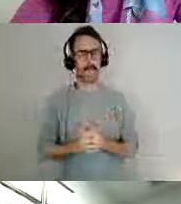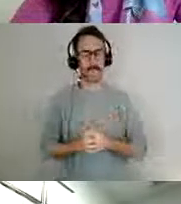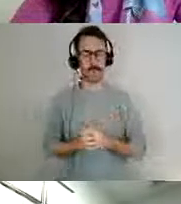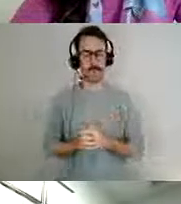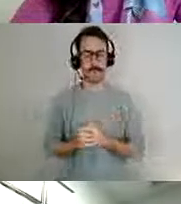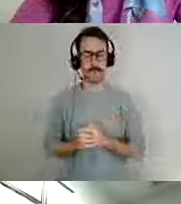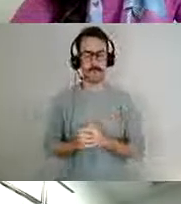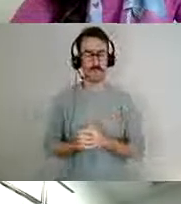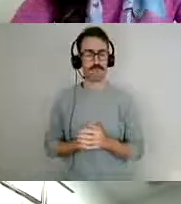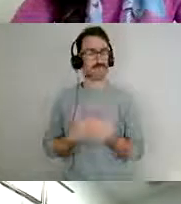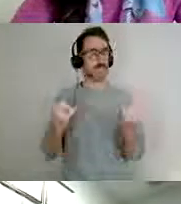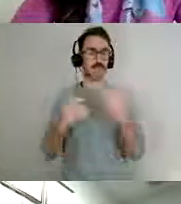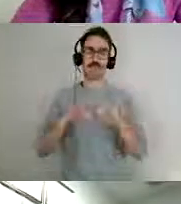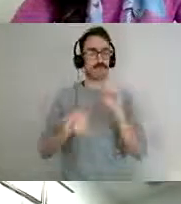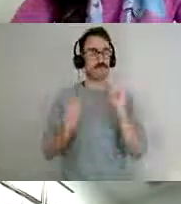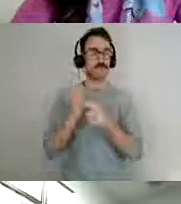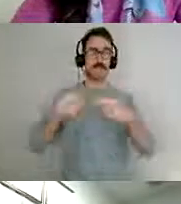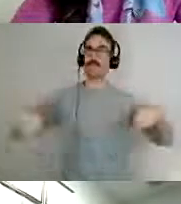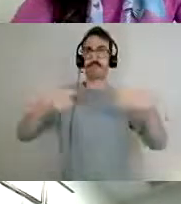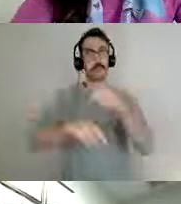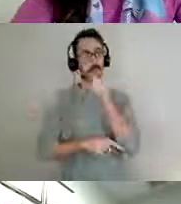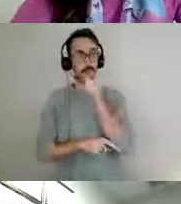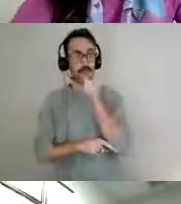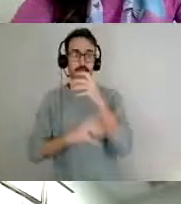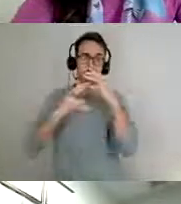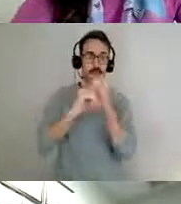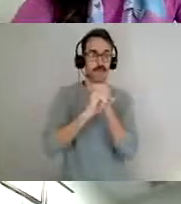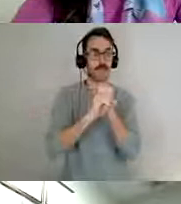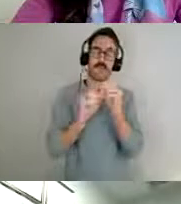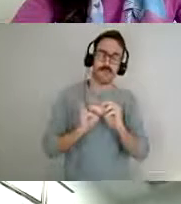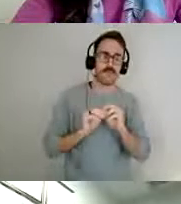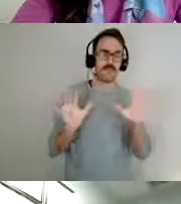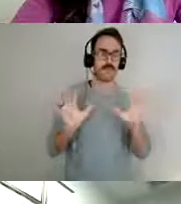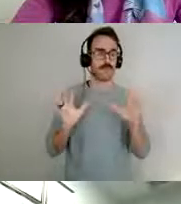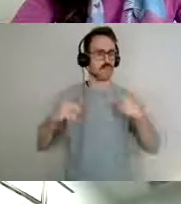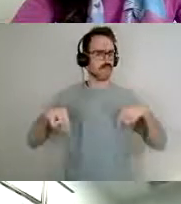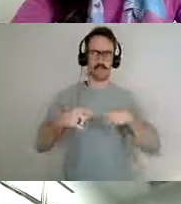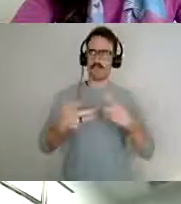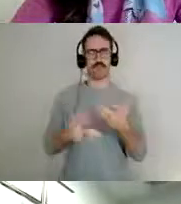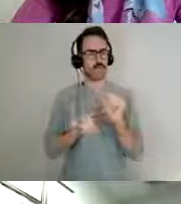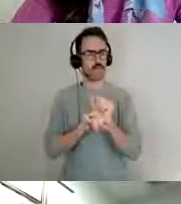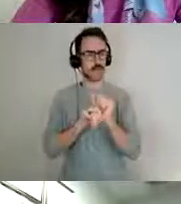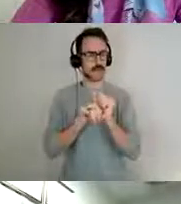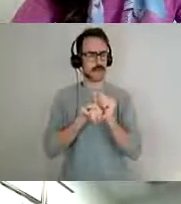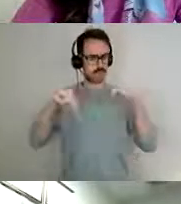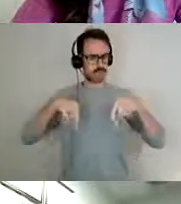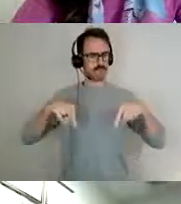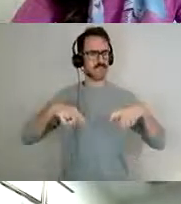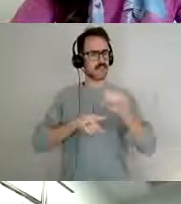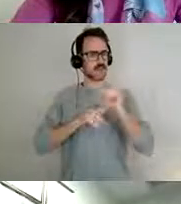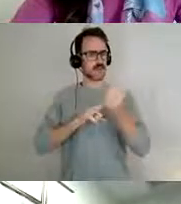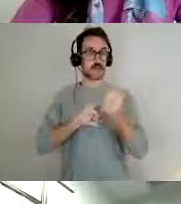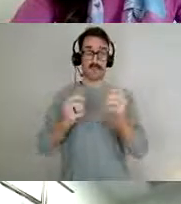We want to respect everybody's privacy and confidentiality. We know that we are all working on situations of